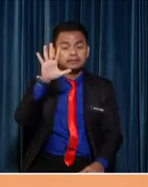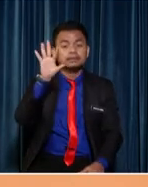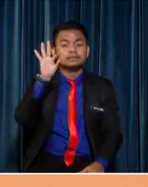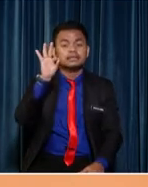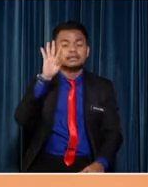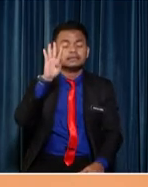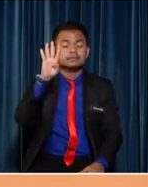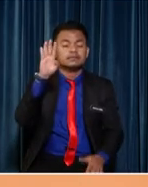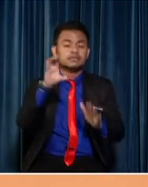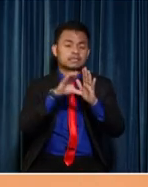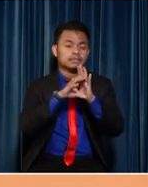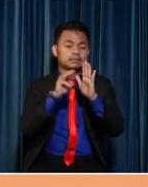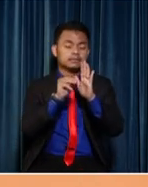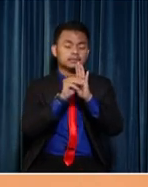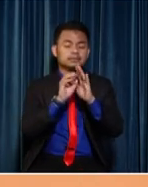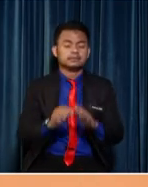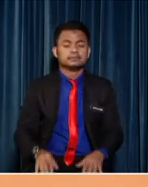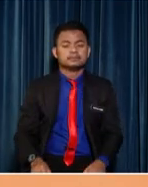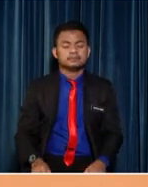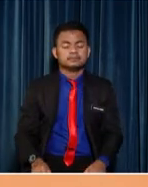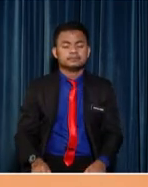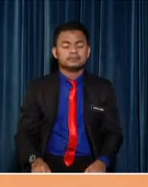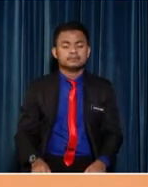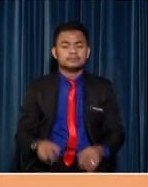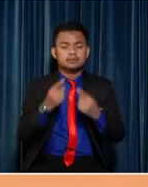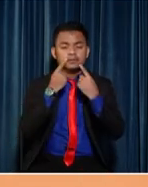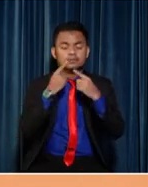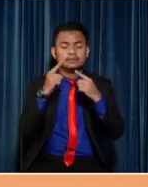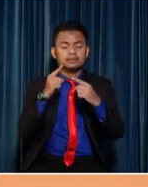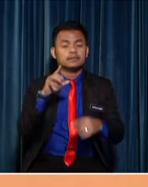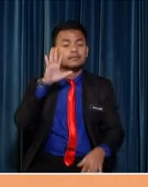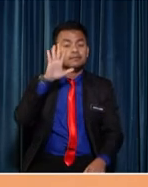594 centimeters. The answer is